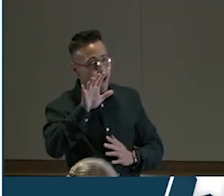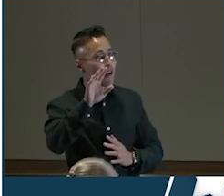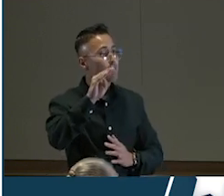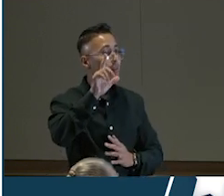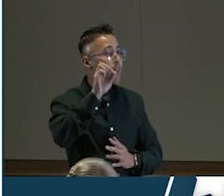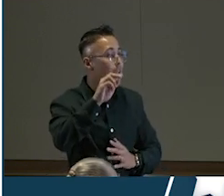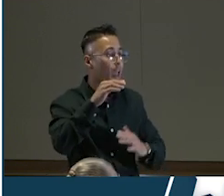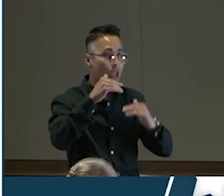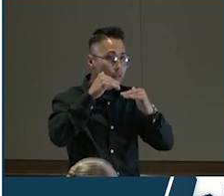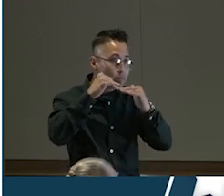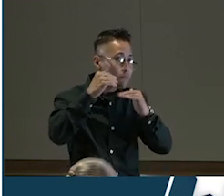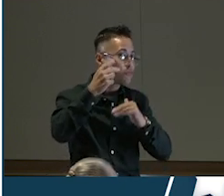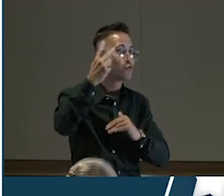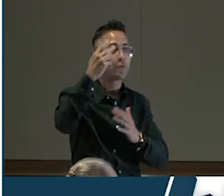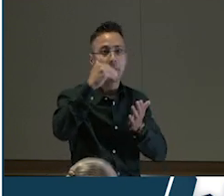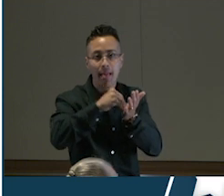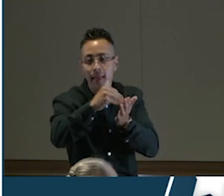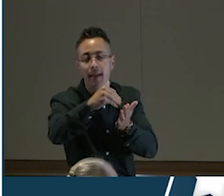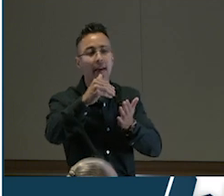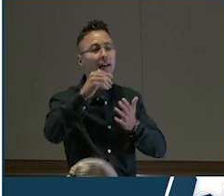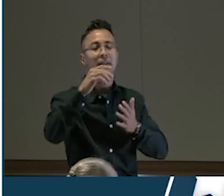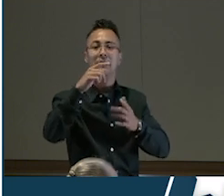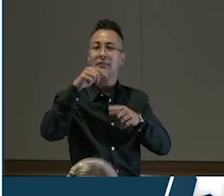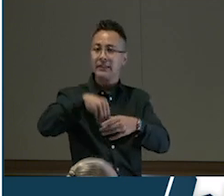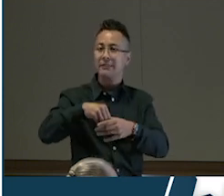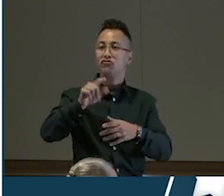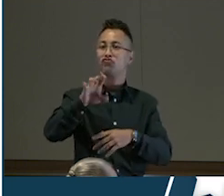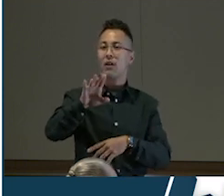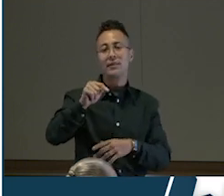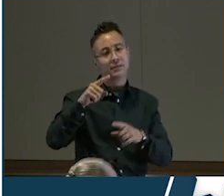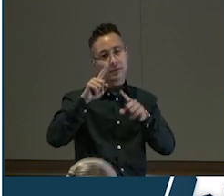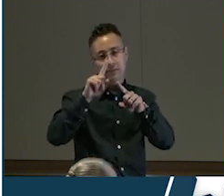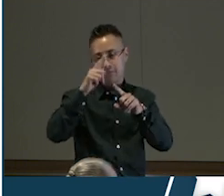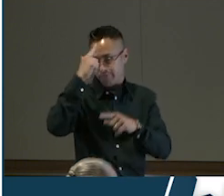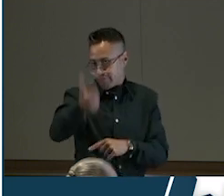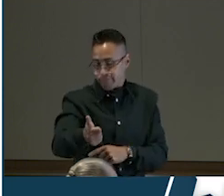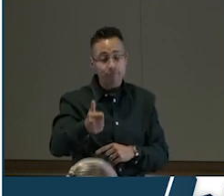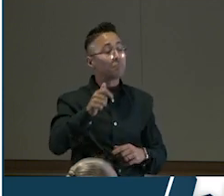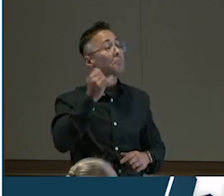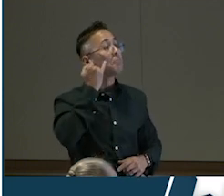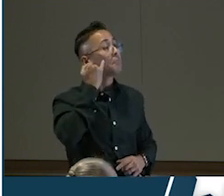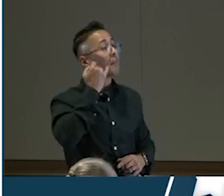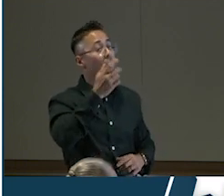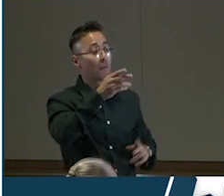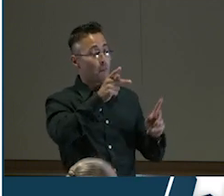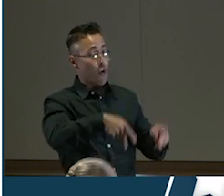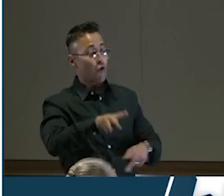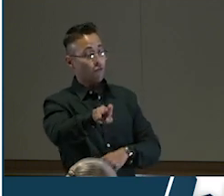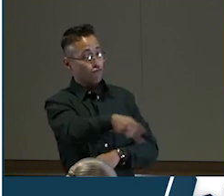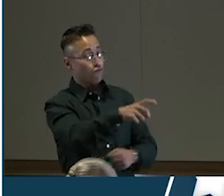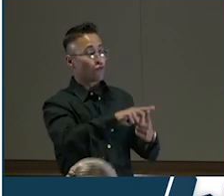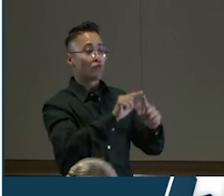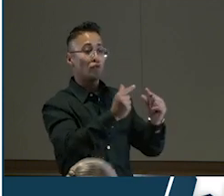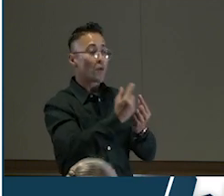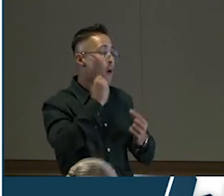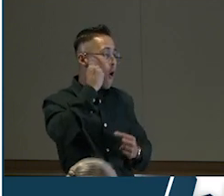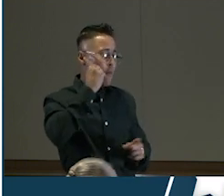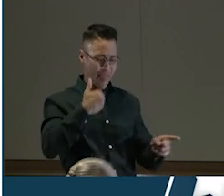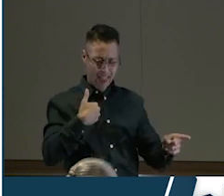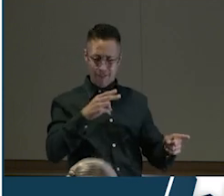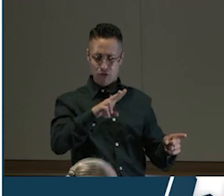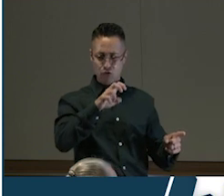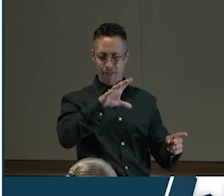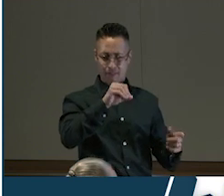5 million in their trust, depending on what they want to do. If someone's going into a group home and they had $250,000 in their